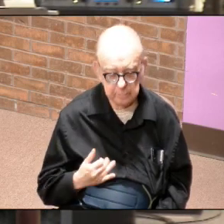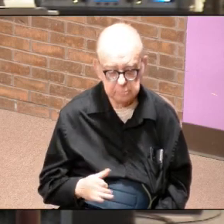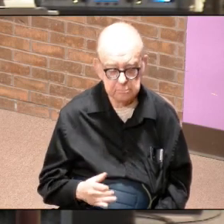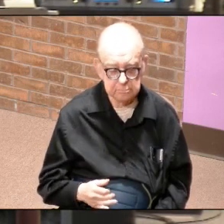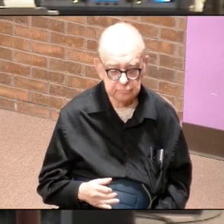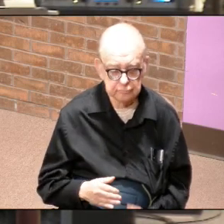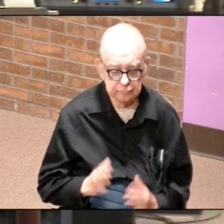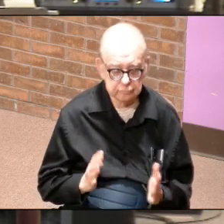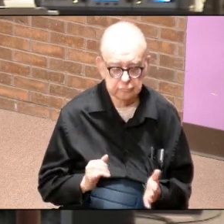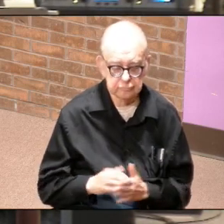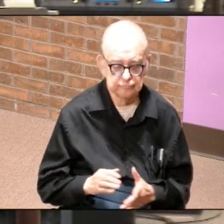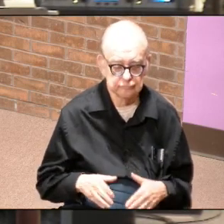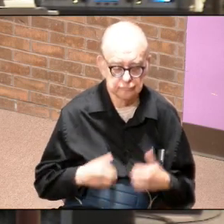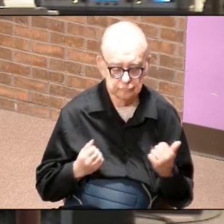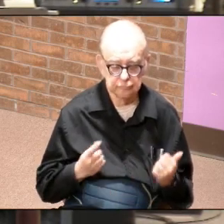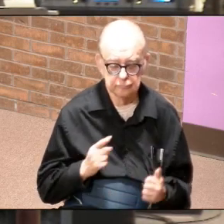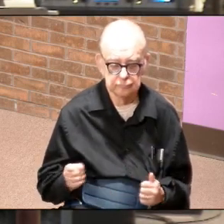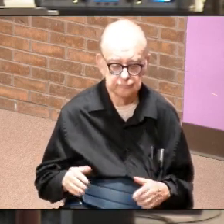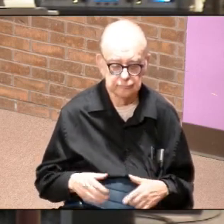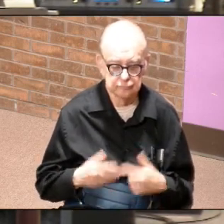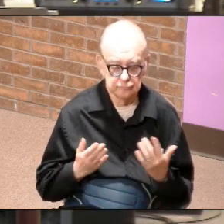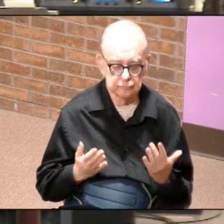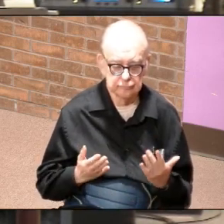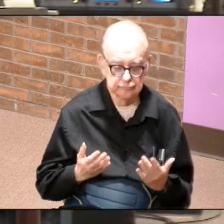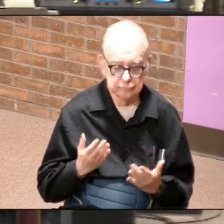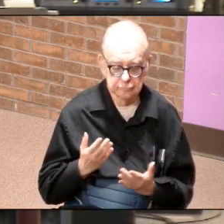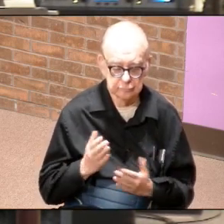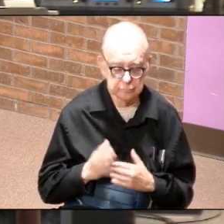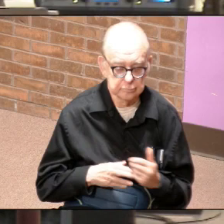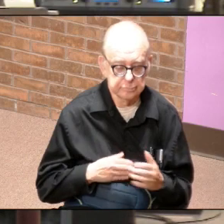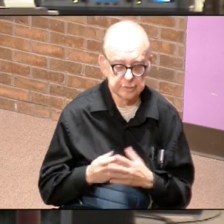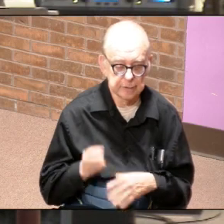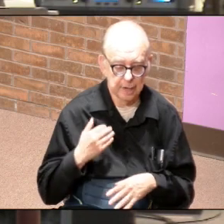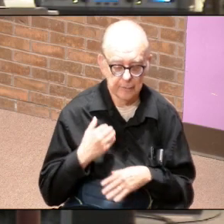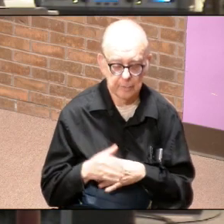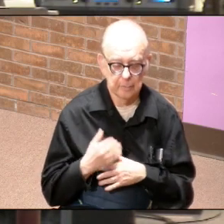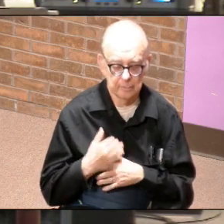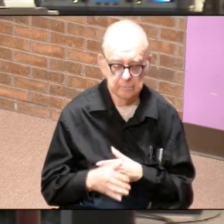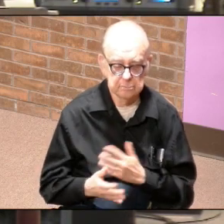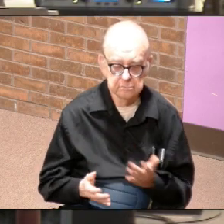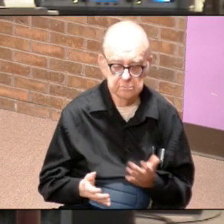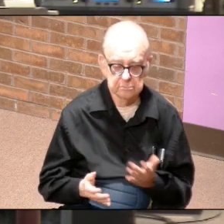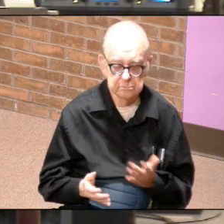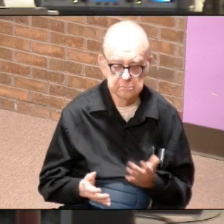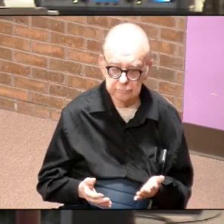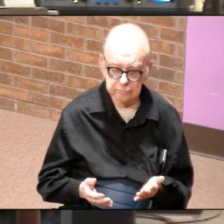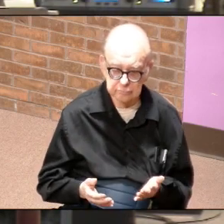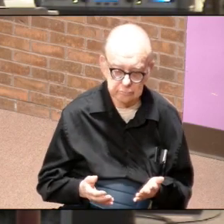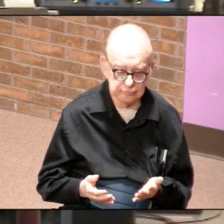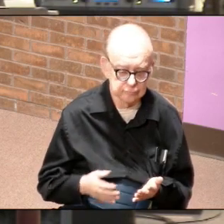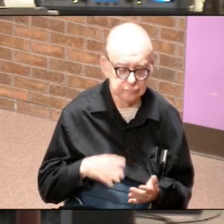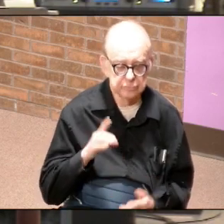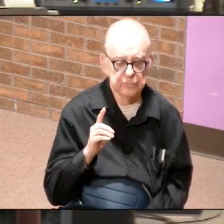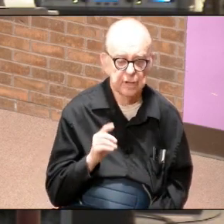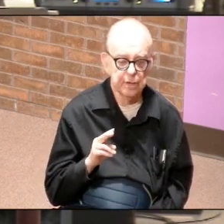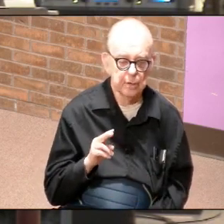And the house that they lived in was one of those houses that was built out of wood. And it was a